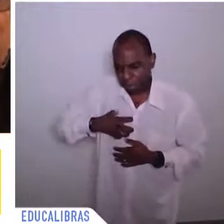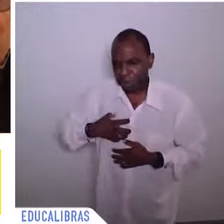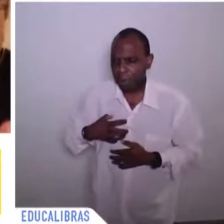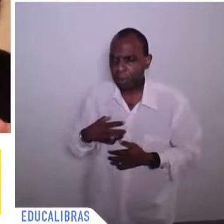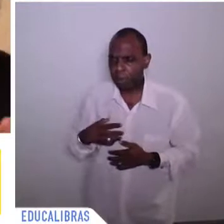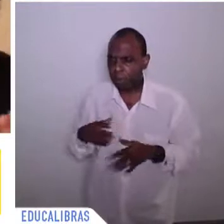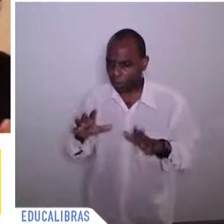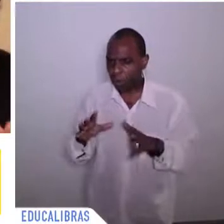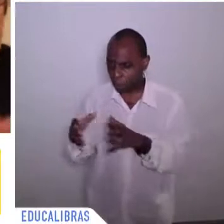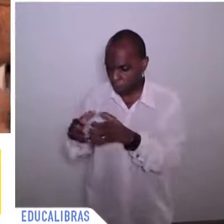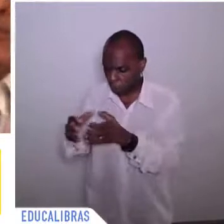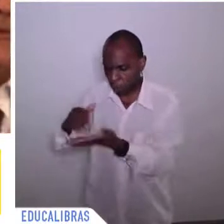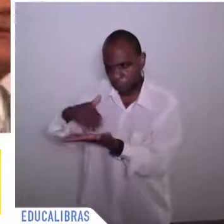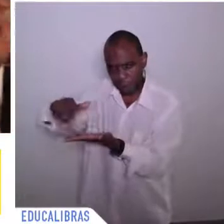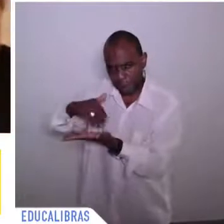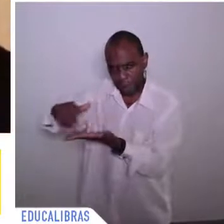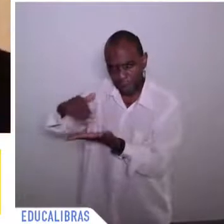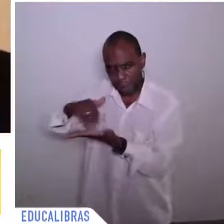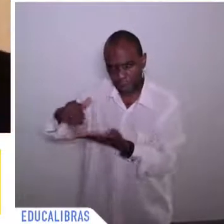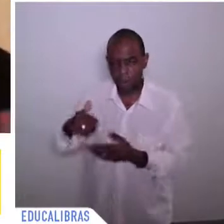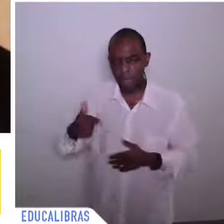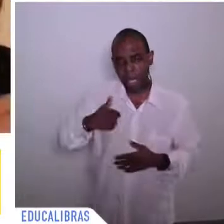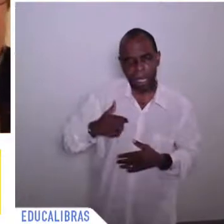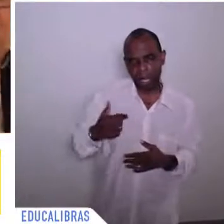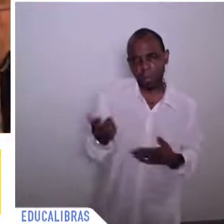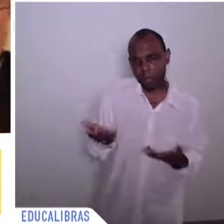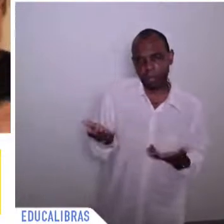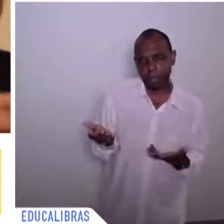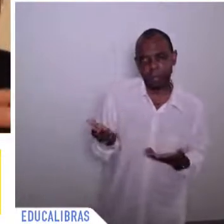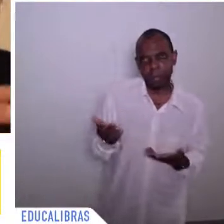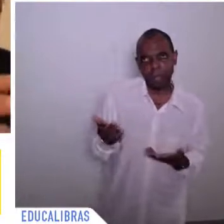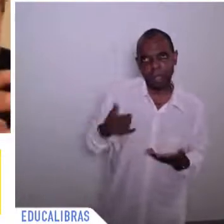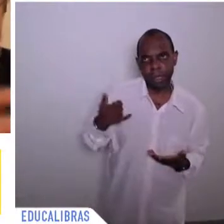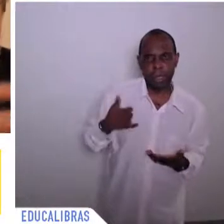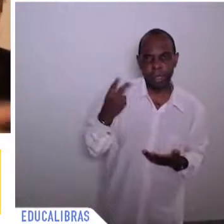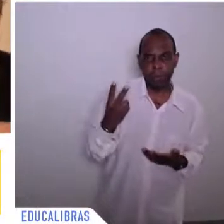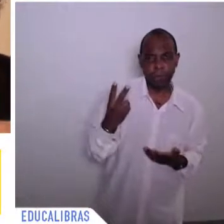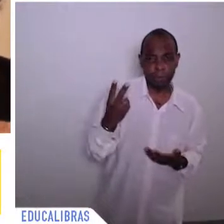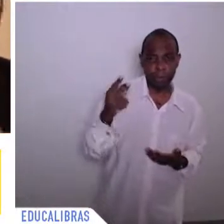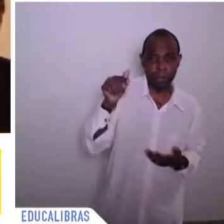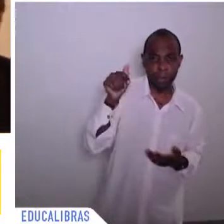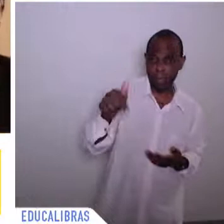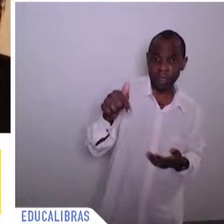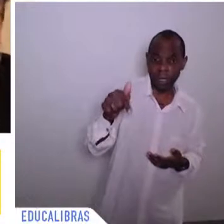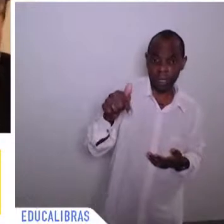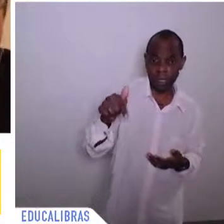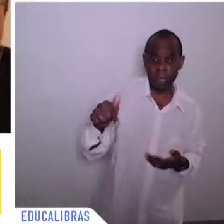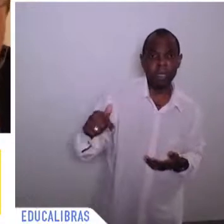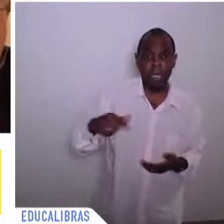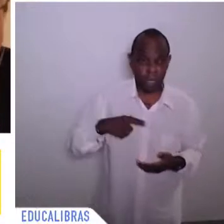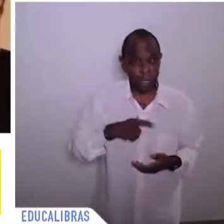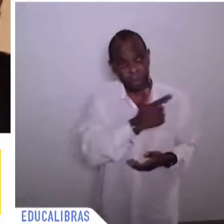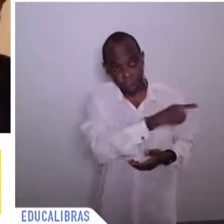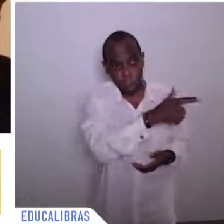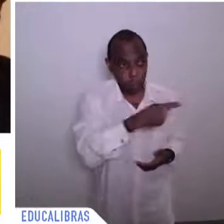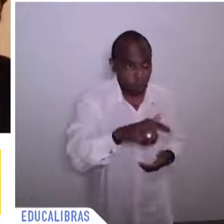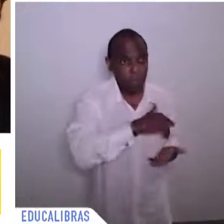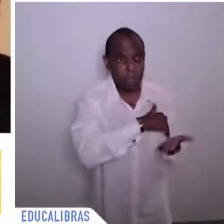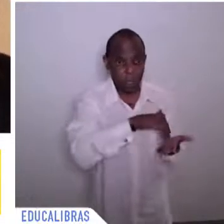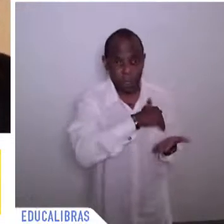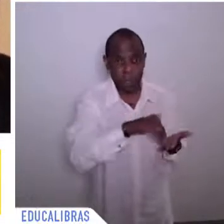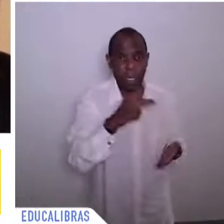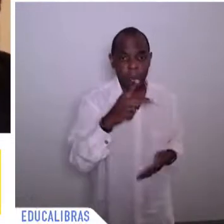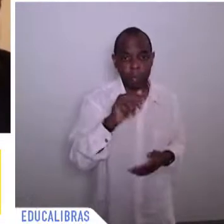in myself. We had a great group of secretaries. I was very young at the time. I was 27. I